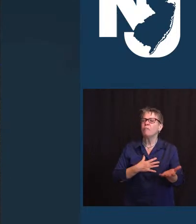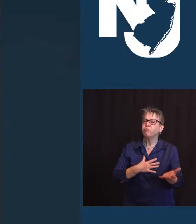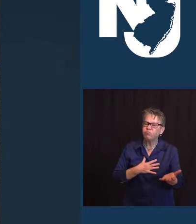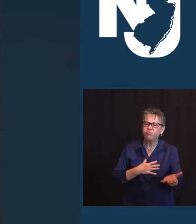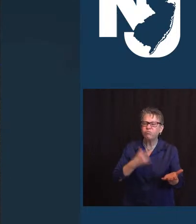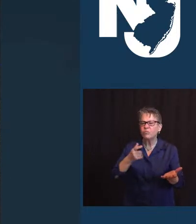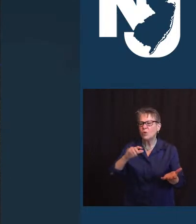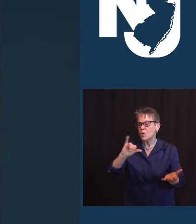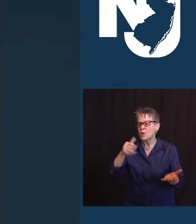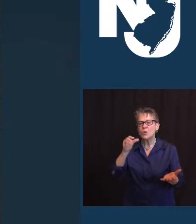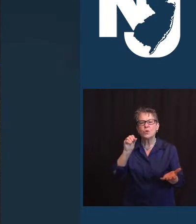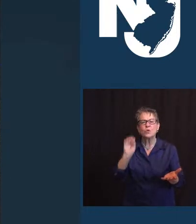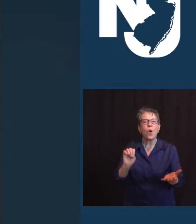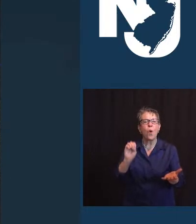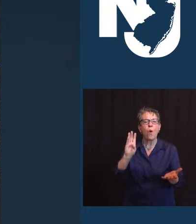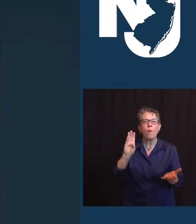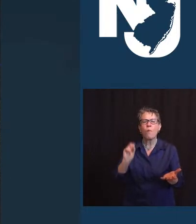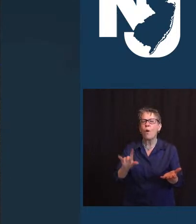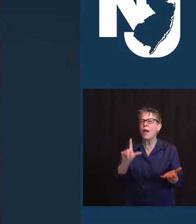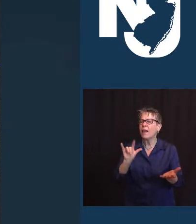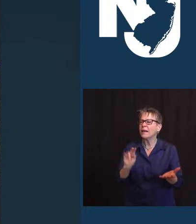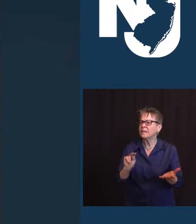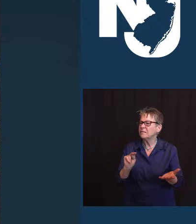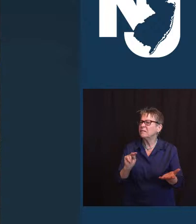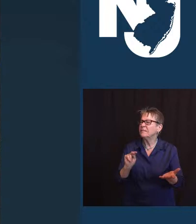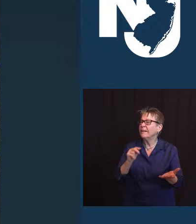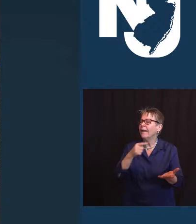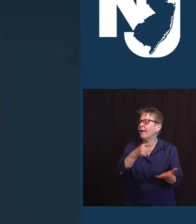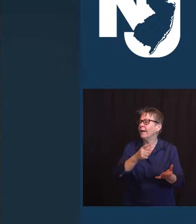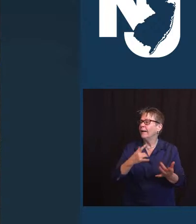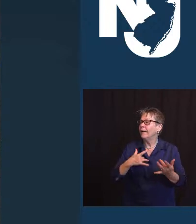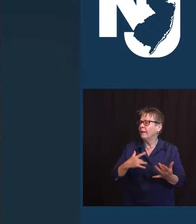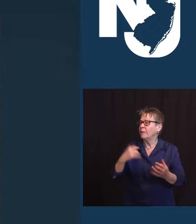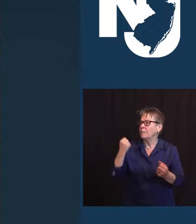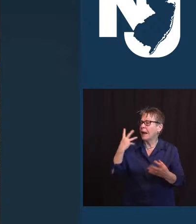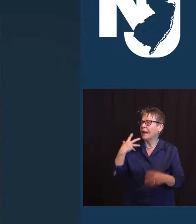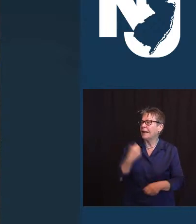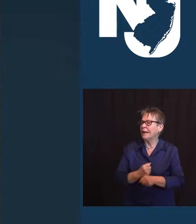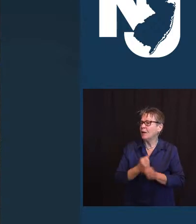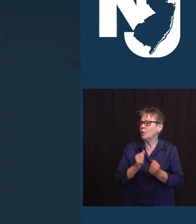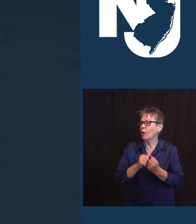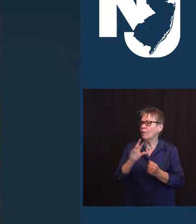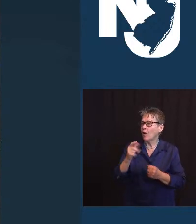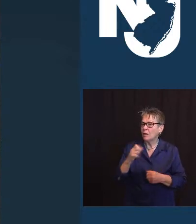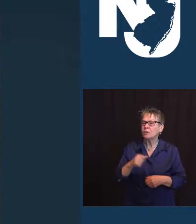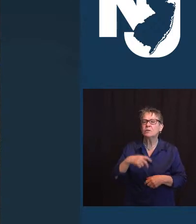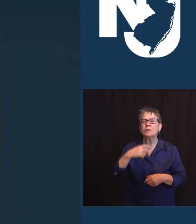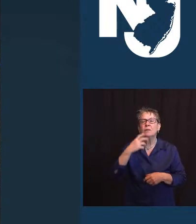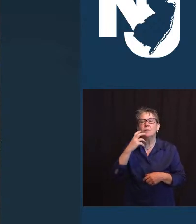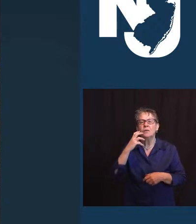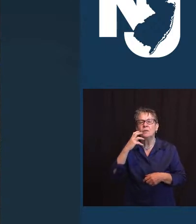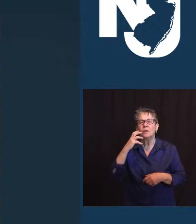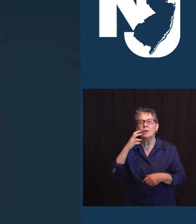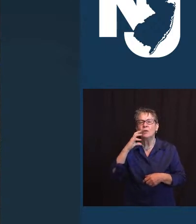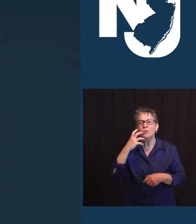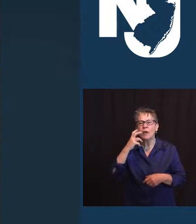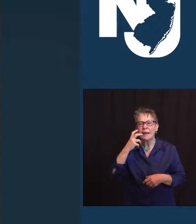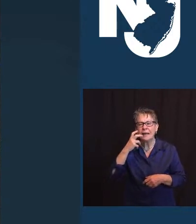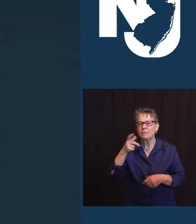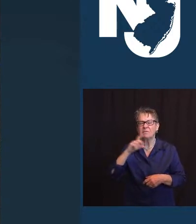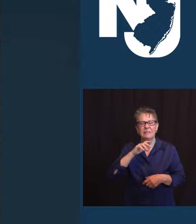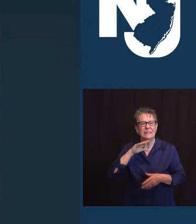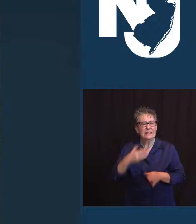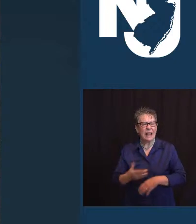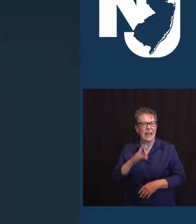this up, of the longtime radio voice of the Scarlet Knights on the left, Joe Boylan, at age 82. He had suffered a stroke last